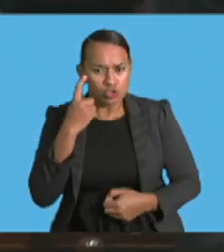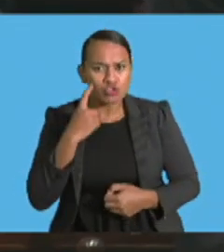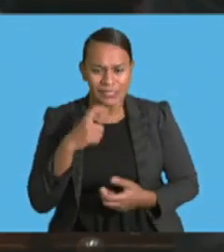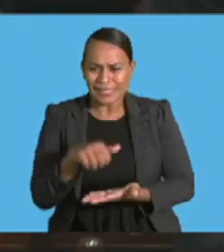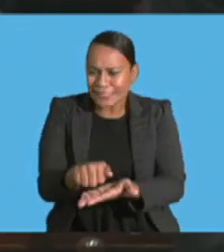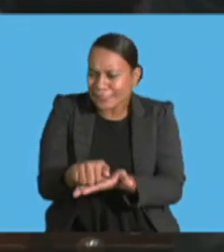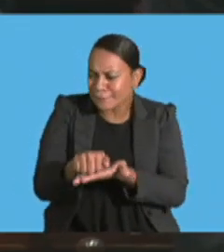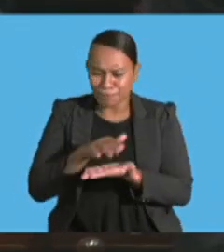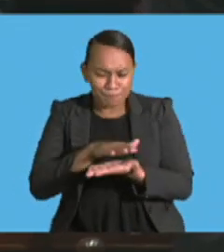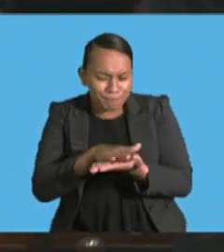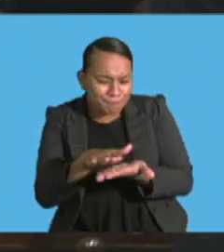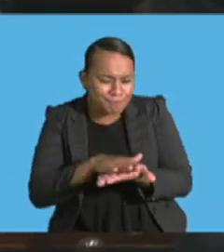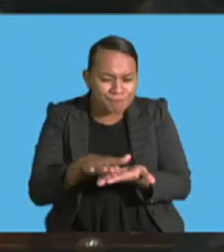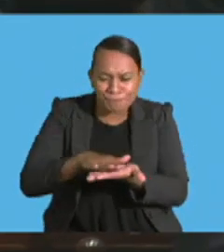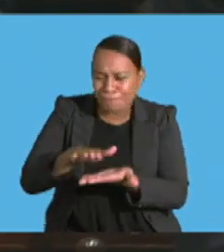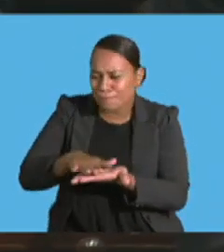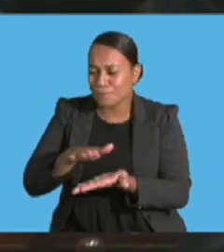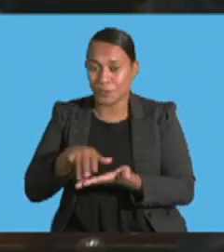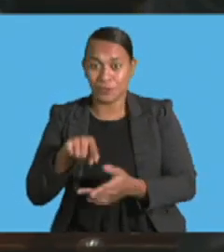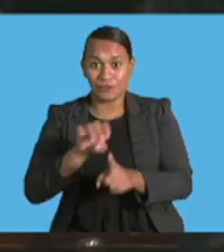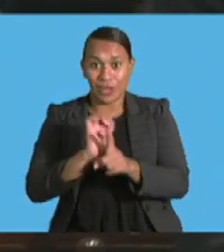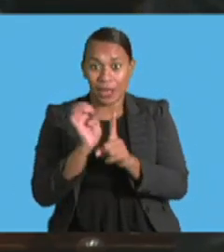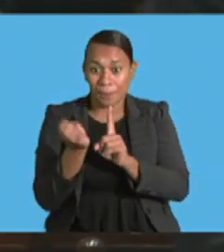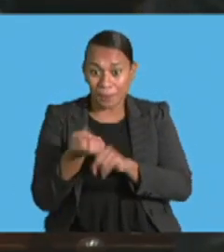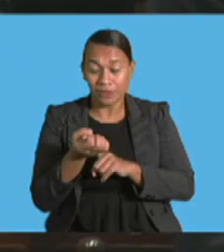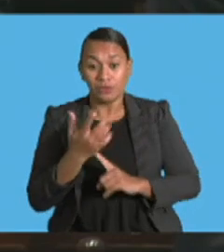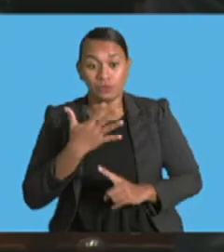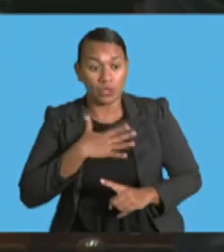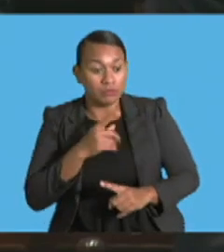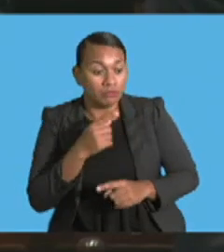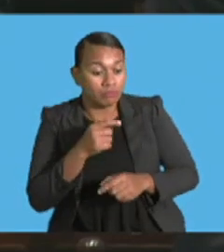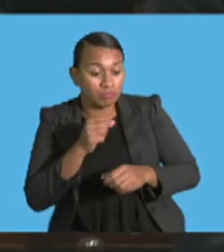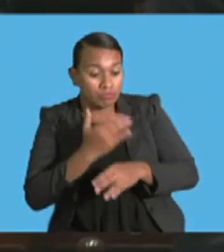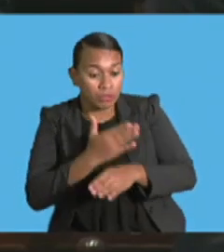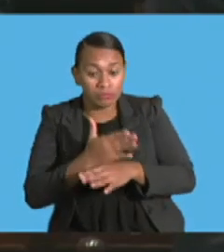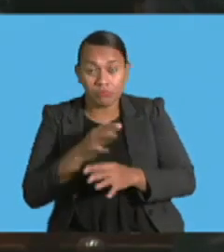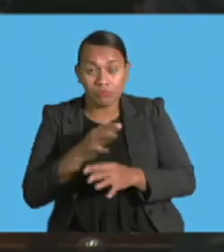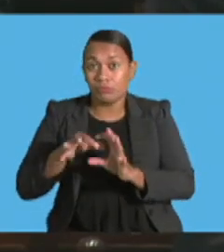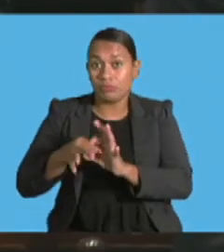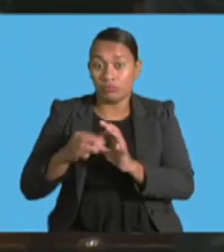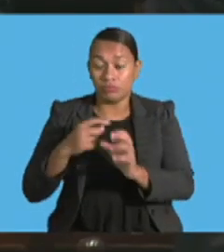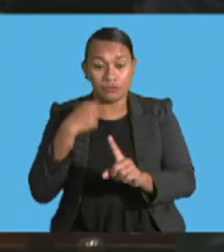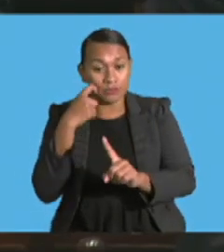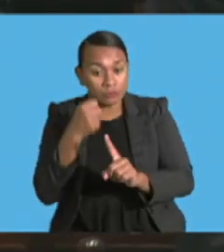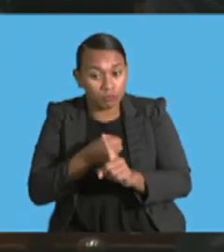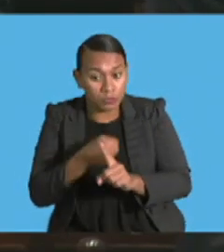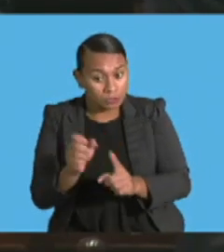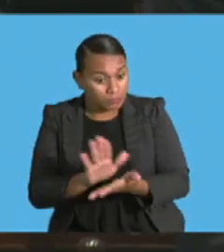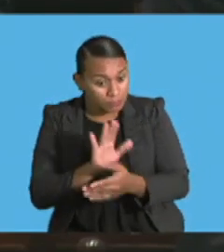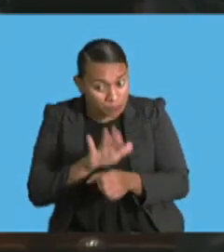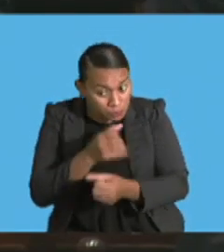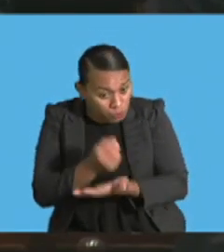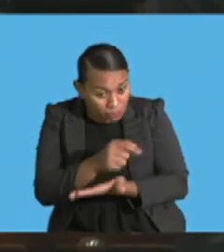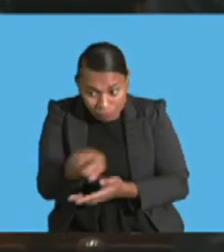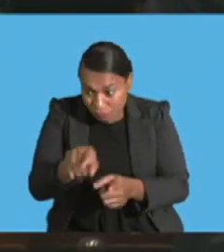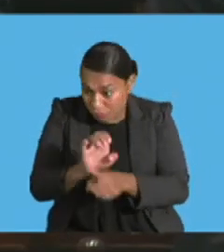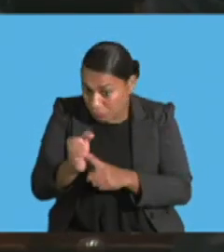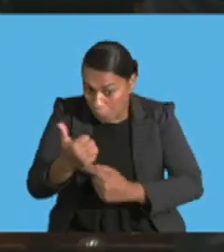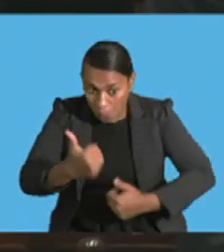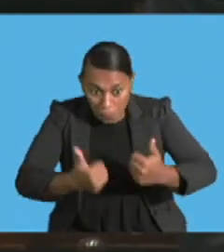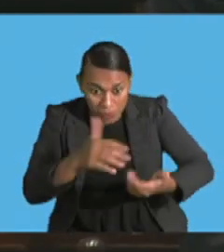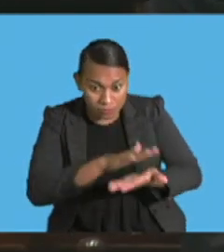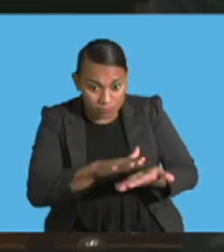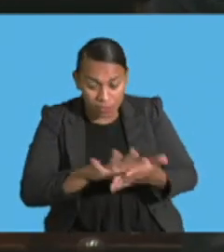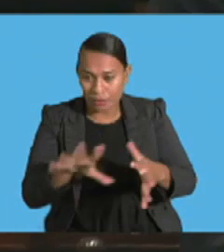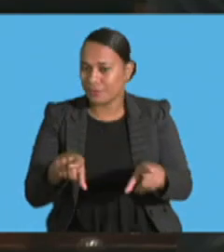while enforcing, also will continue to ensure that environmental protection does not hurdle business investments. Mr.